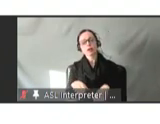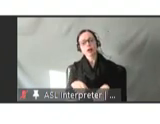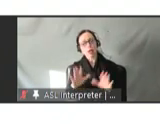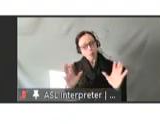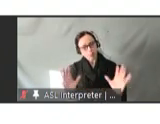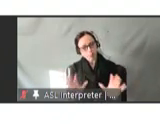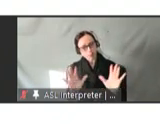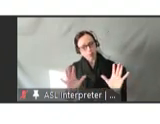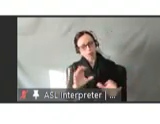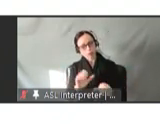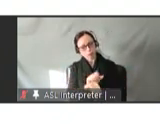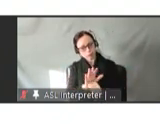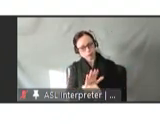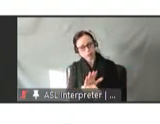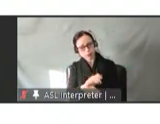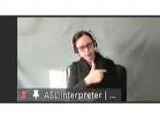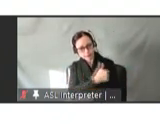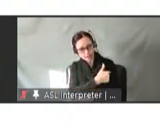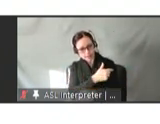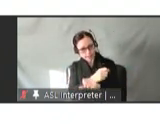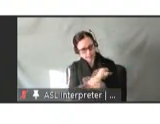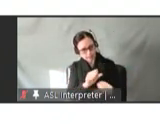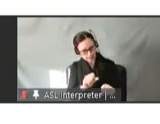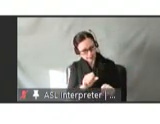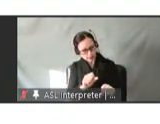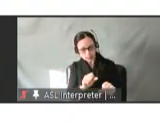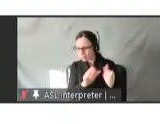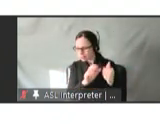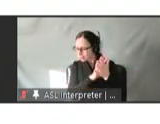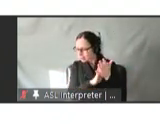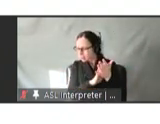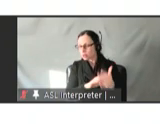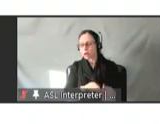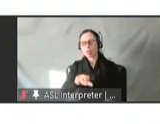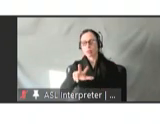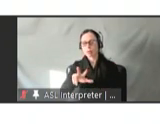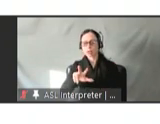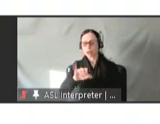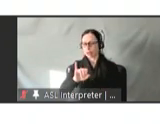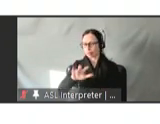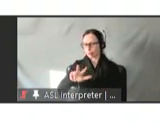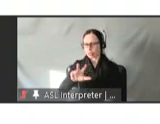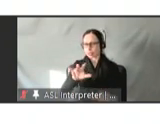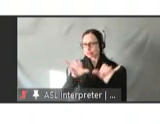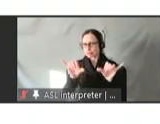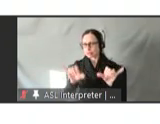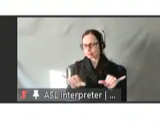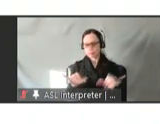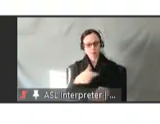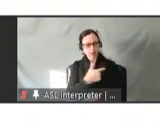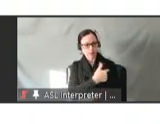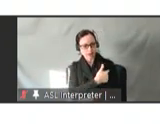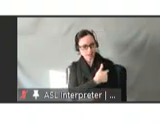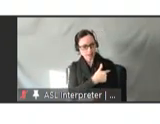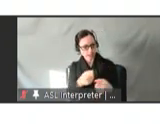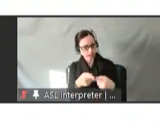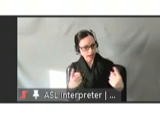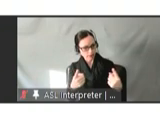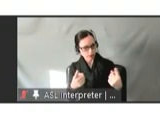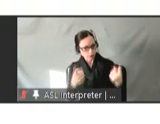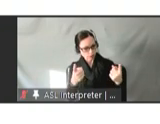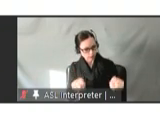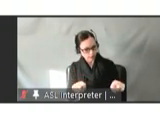COVID-19 vaccine safety among AIAN via three systems: the Vaccine Adverse Event Reporting